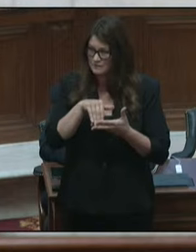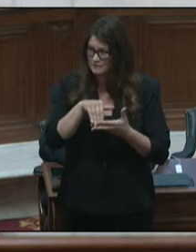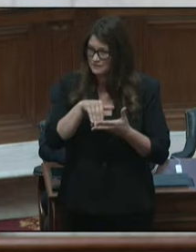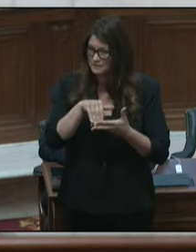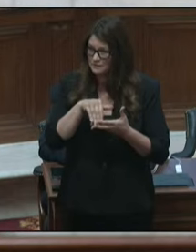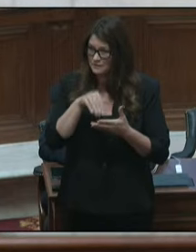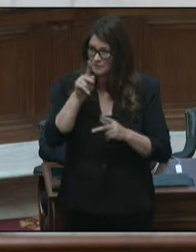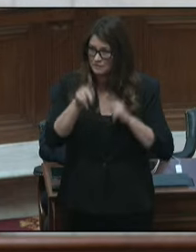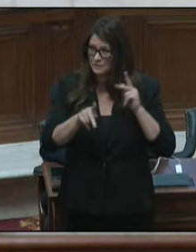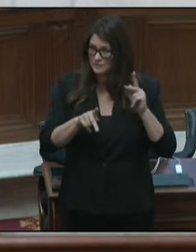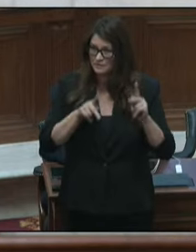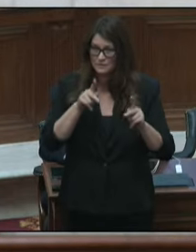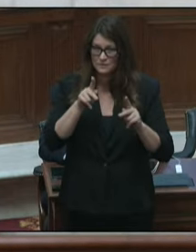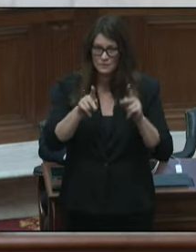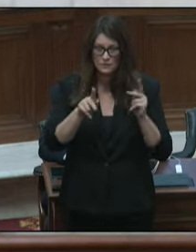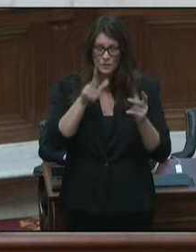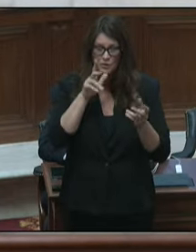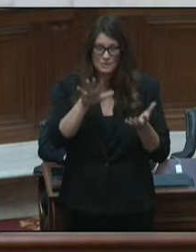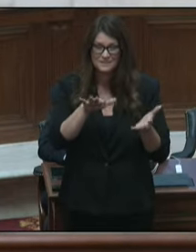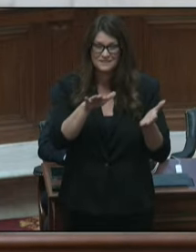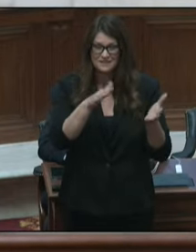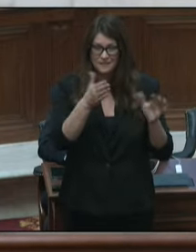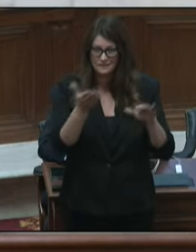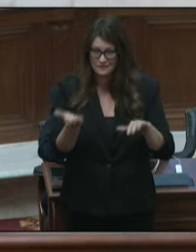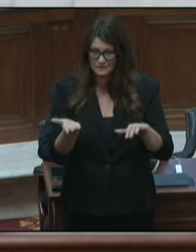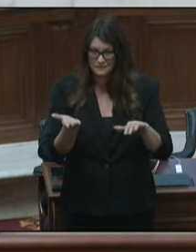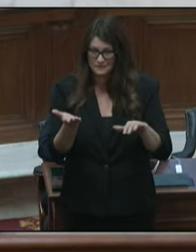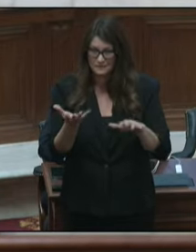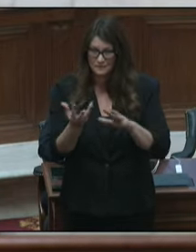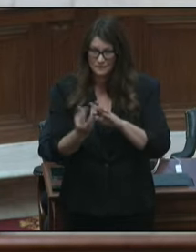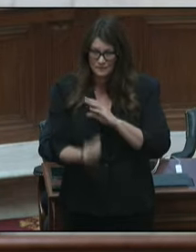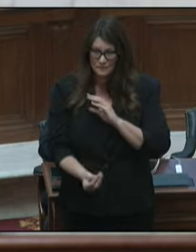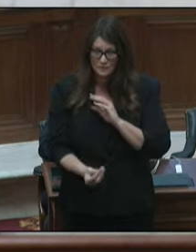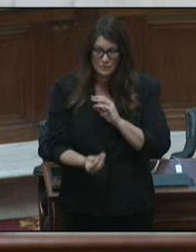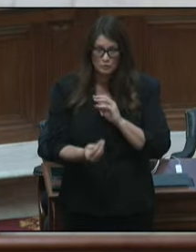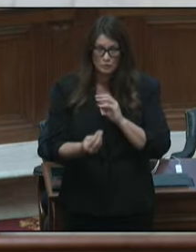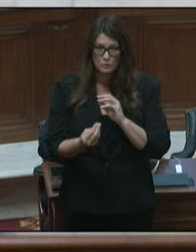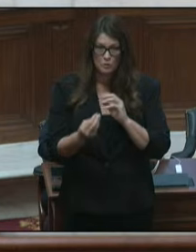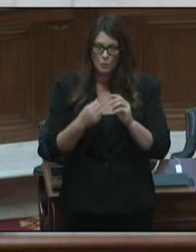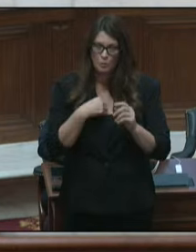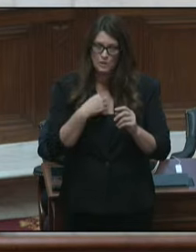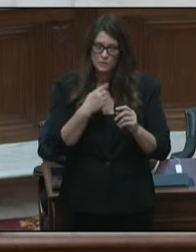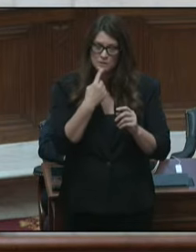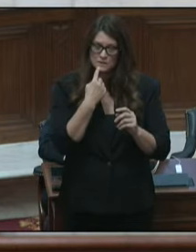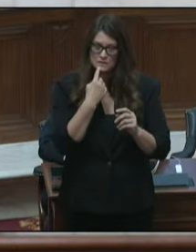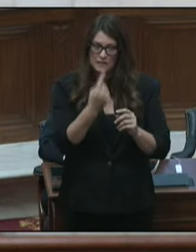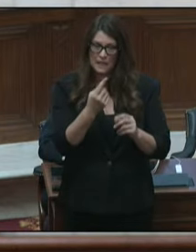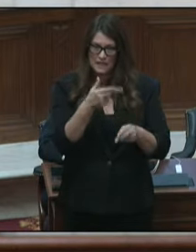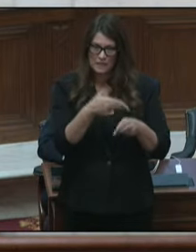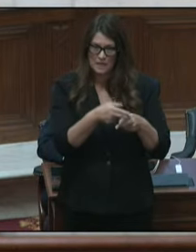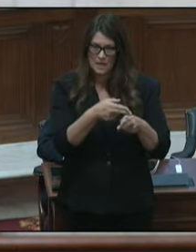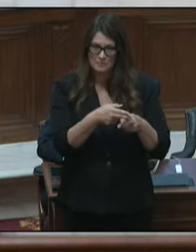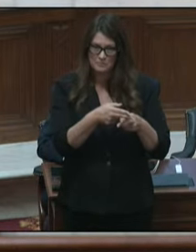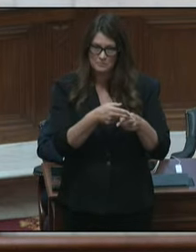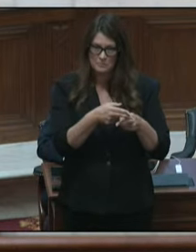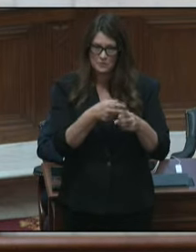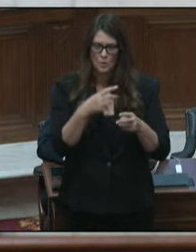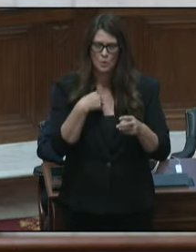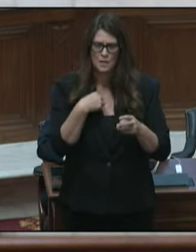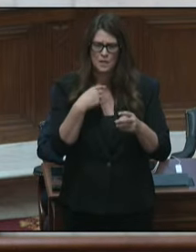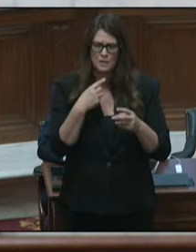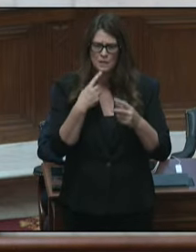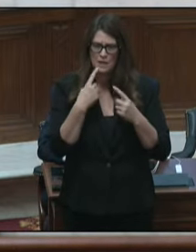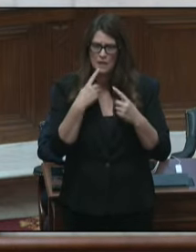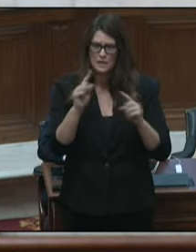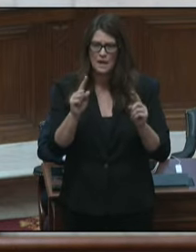people that we've lost. Now, we don't read the names, do we? We read the age and